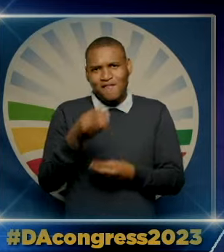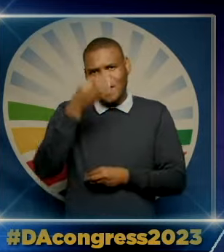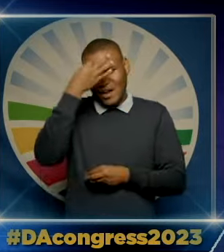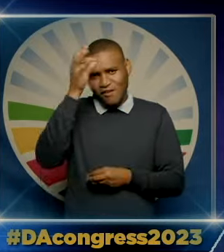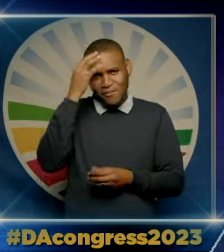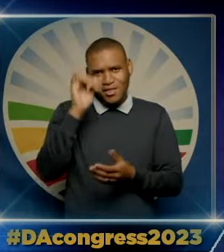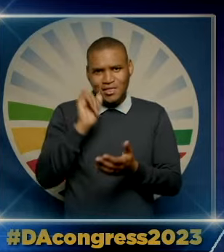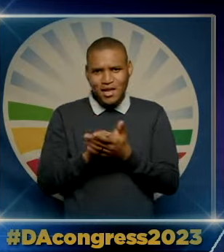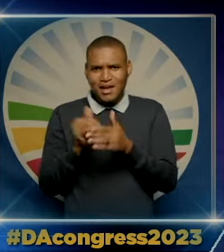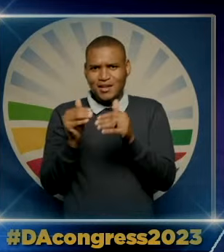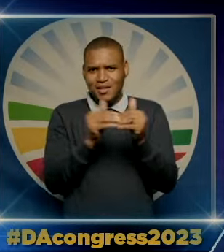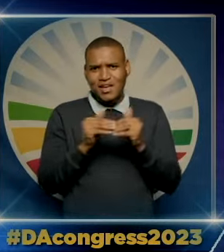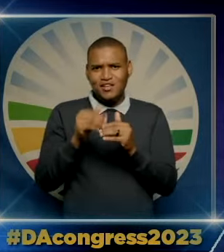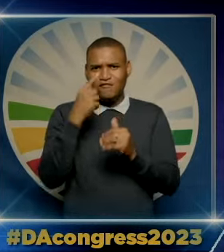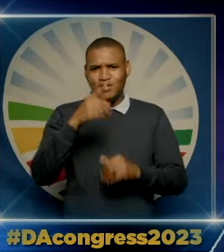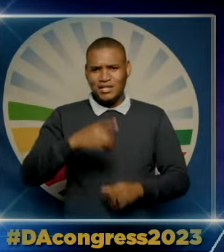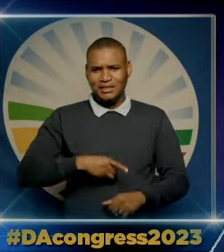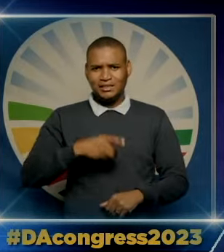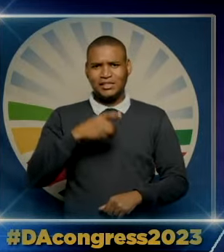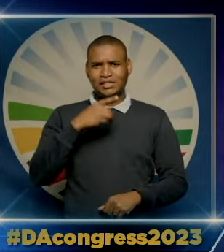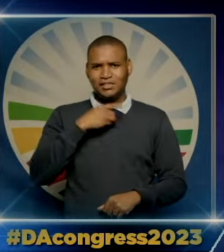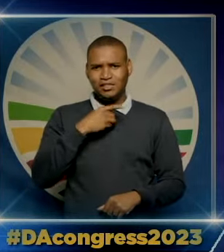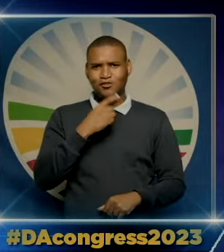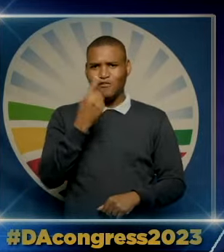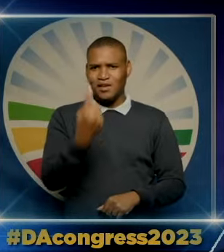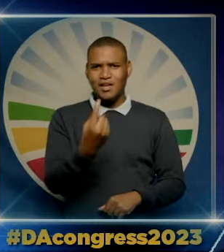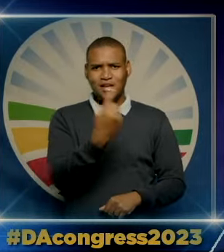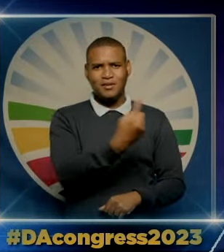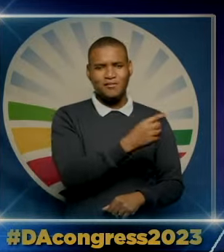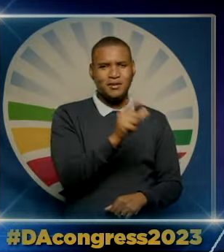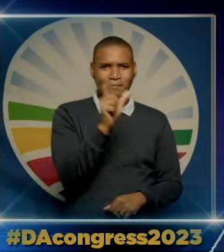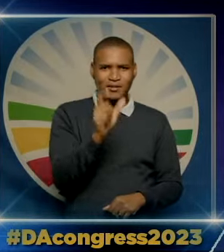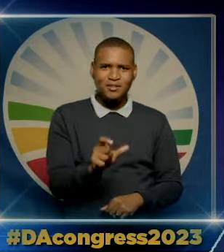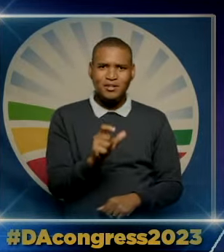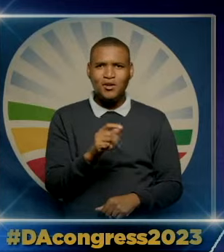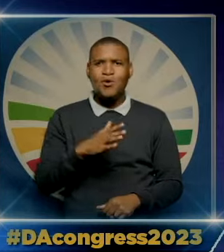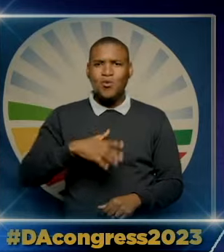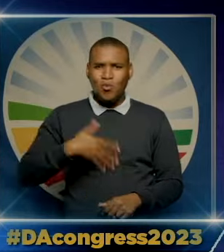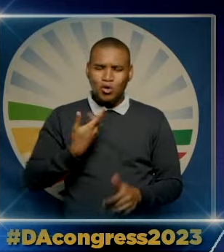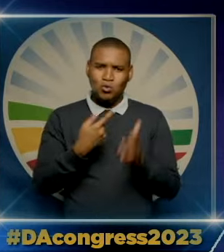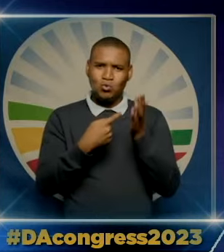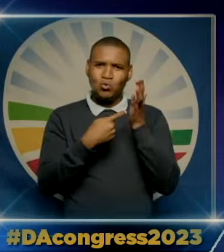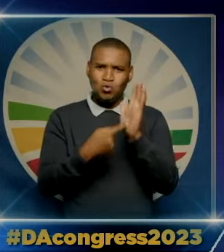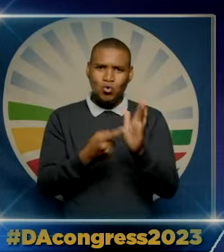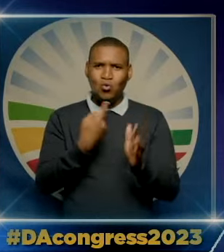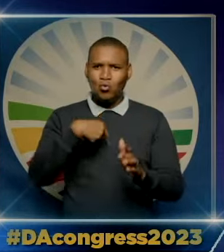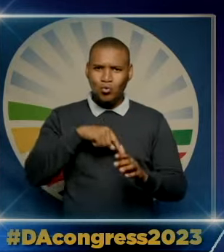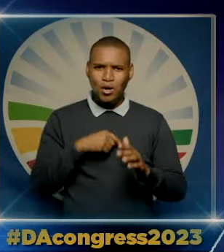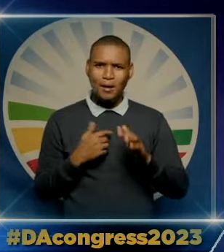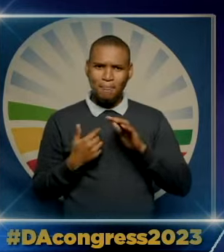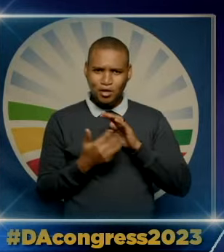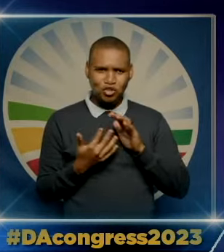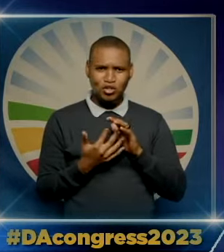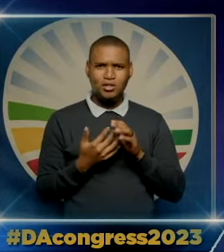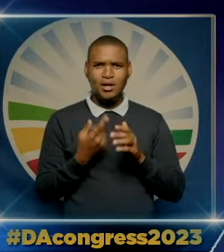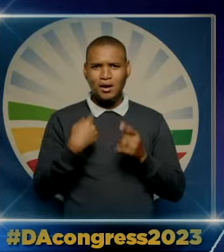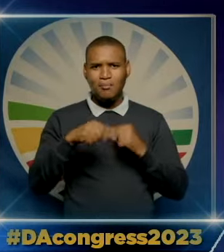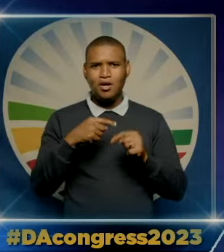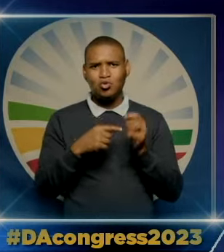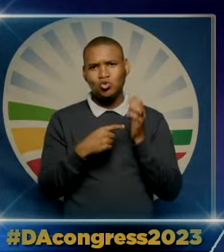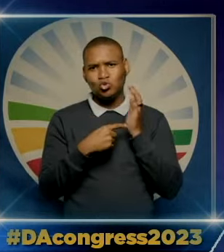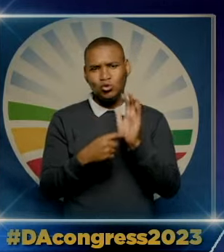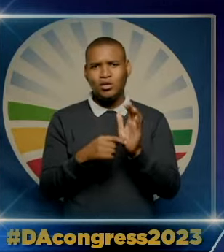that cares for the dignity of every person. We want to show, we are passionate about showing